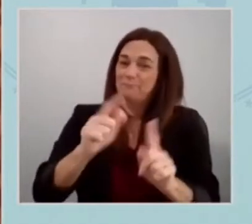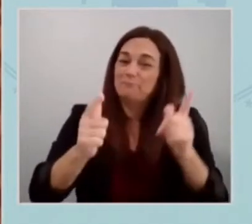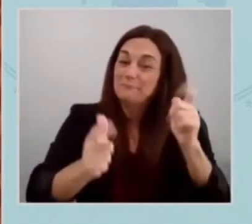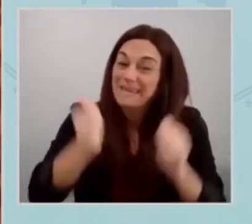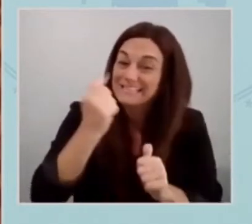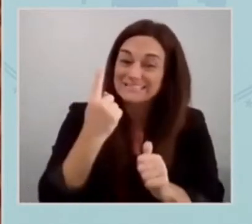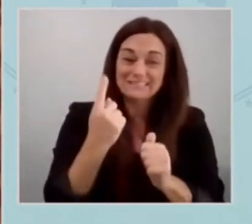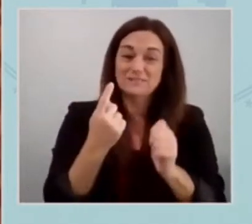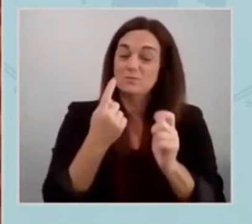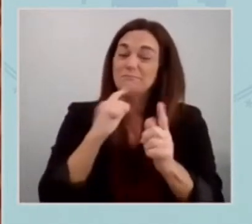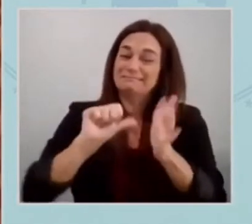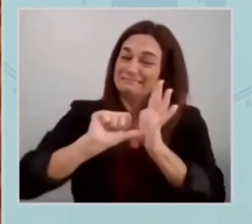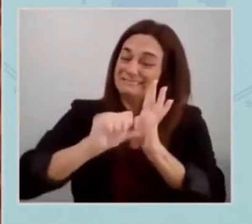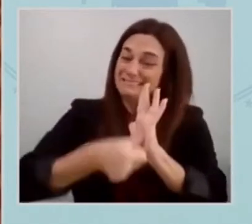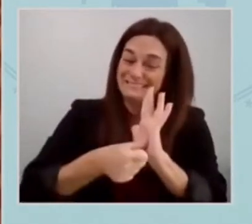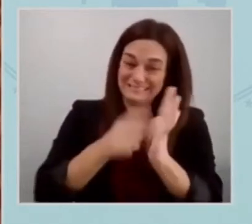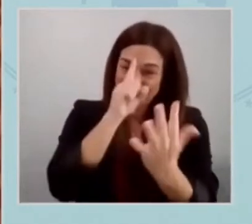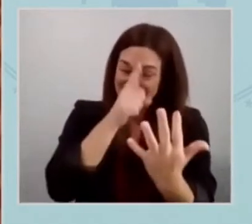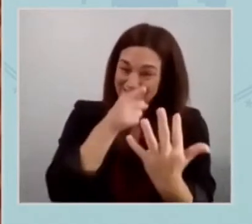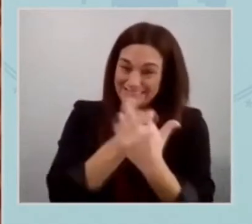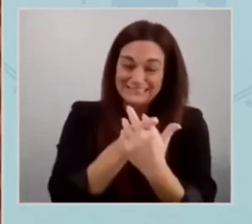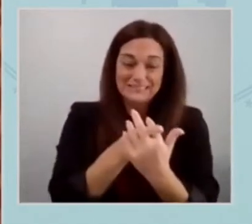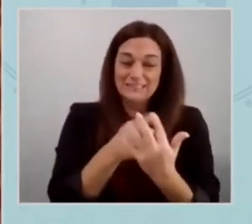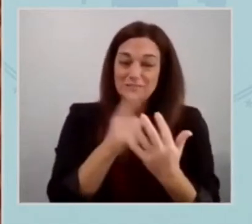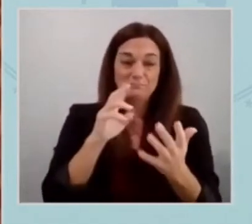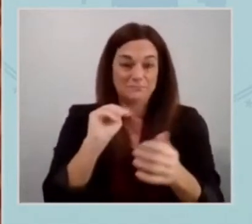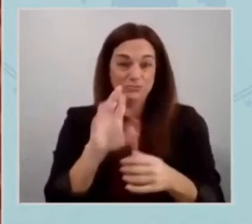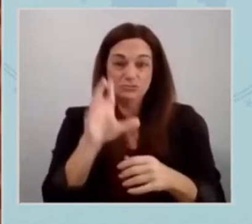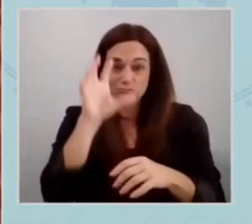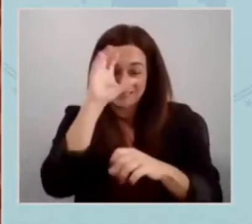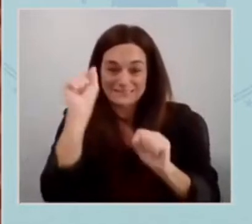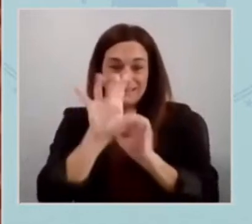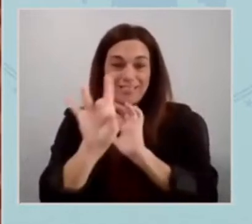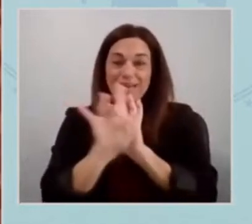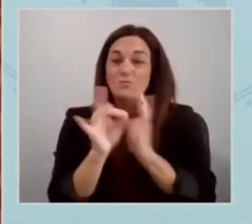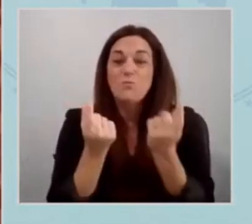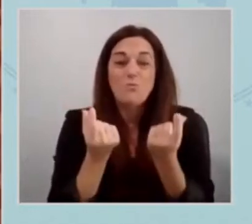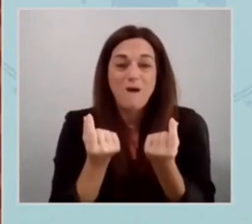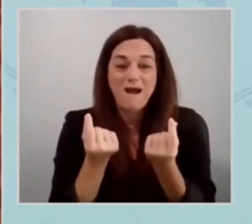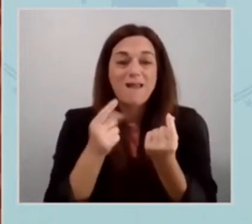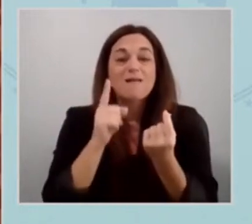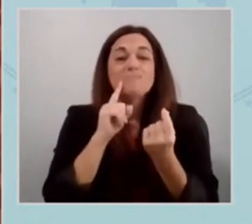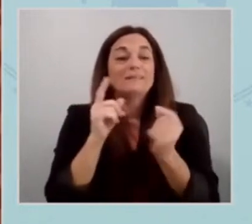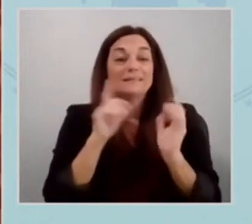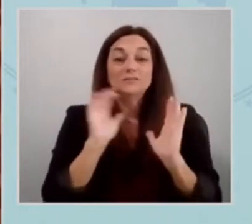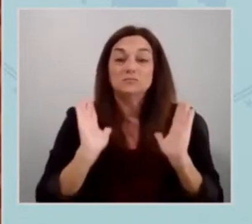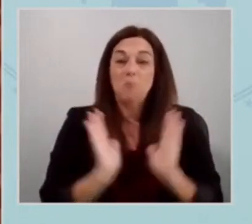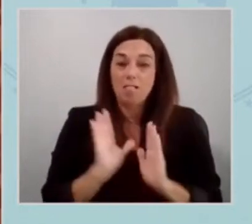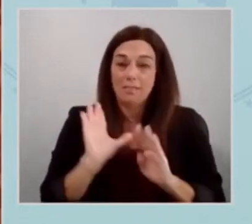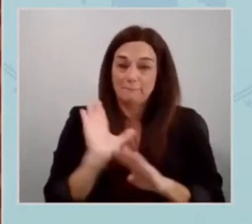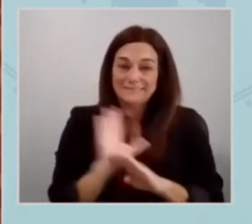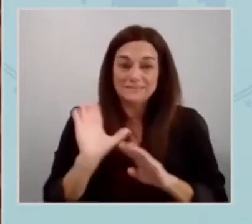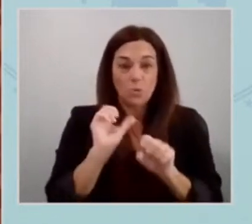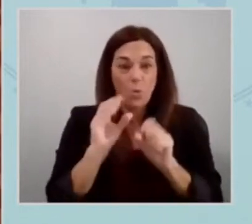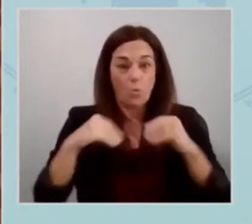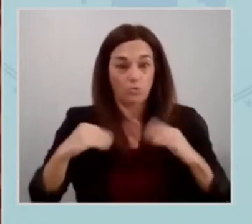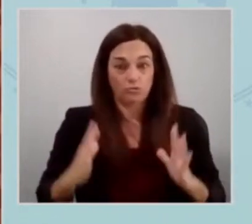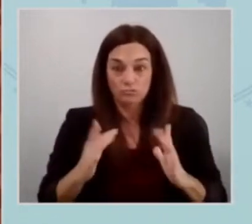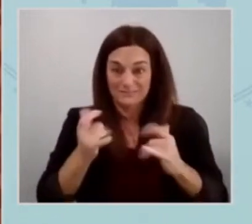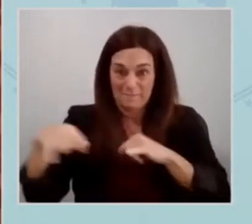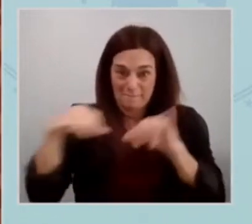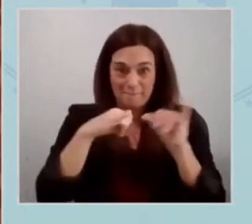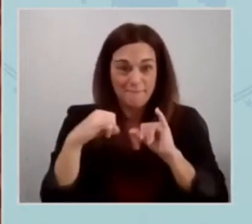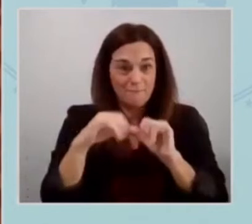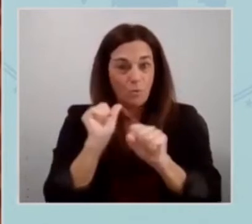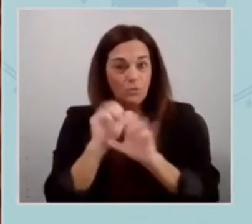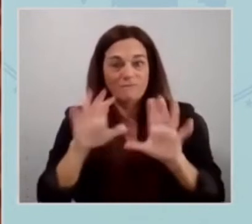possible without some help. This is the big one, Mr. President-elect. If there's one point that I hope that you take away from today, it's